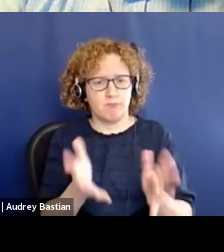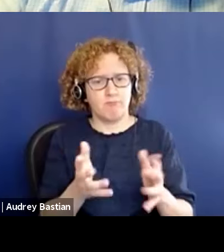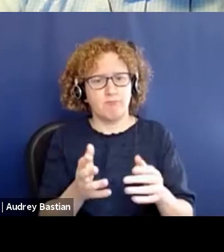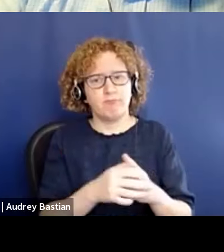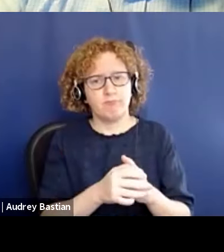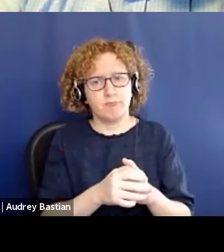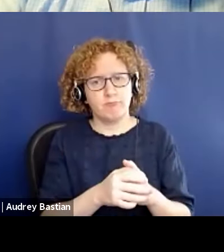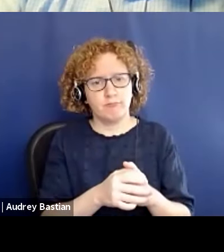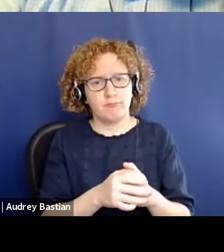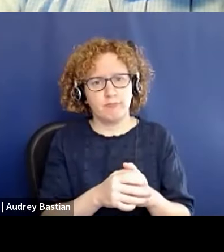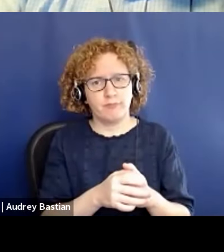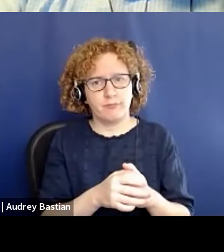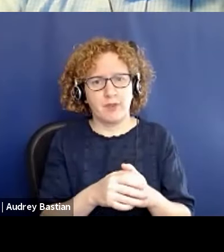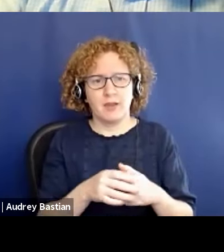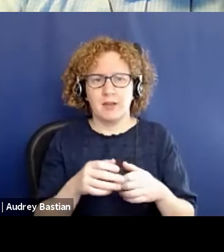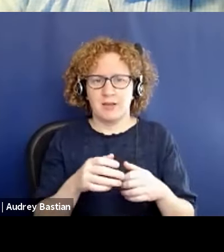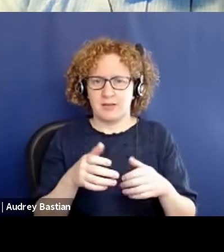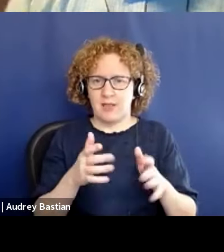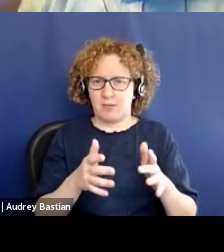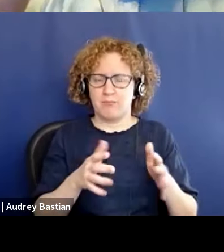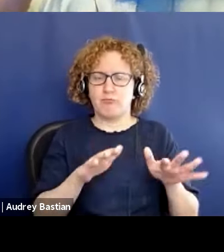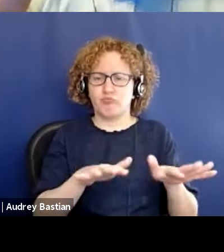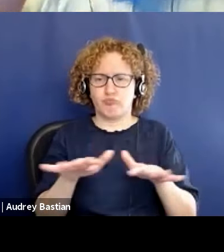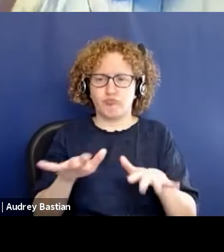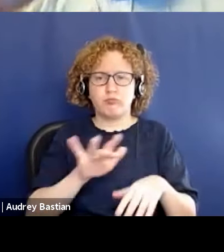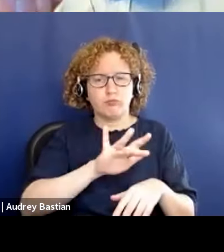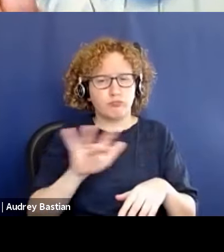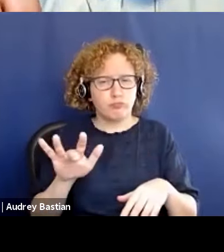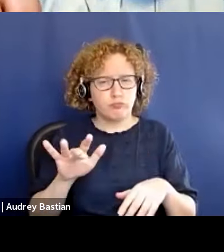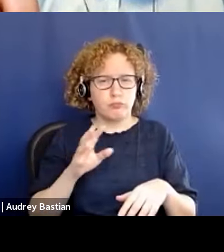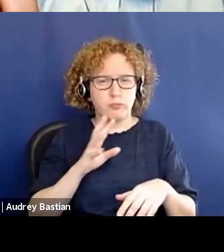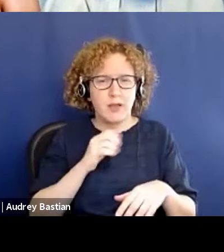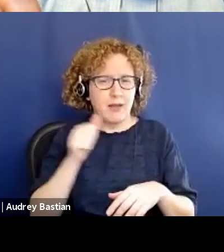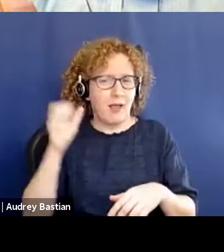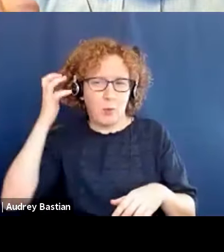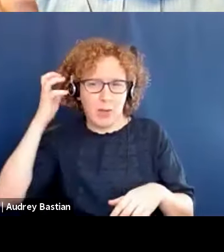space, empty space is okay in an interview. It's not the radio.